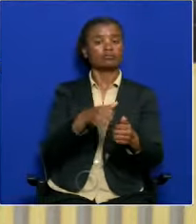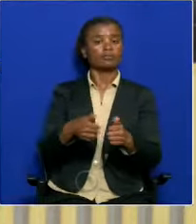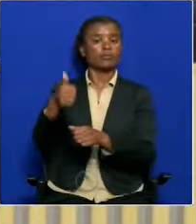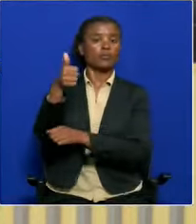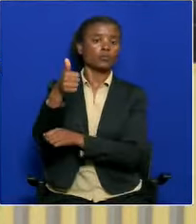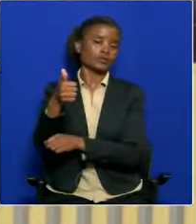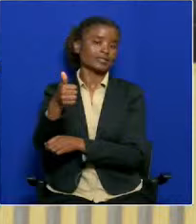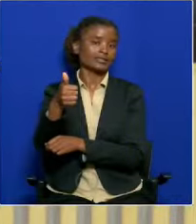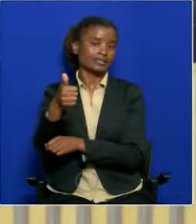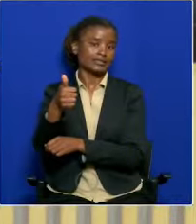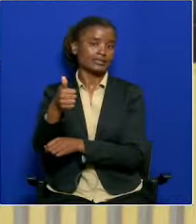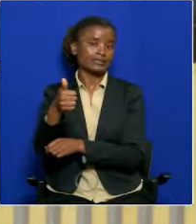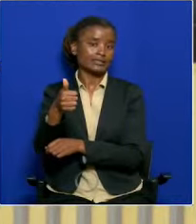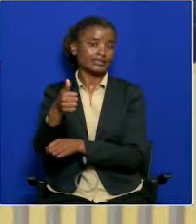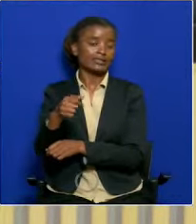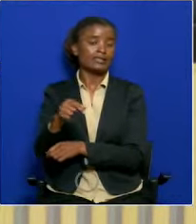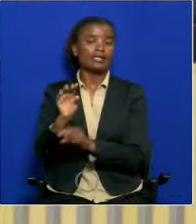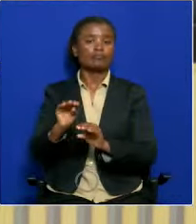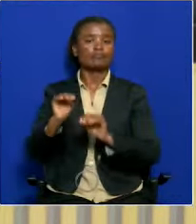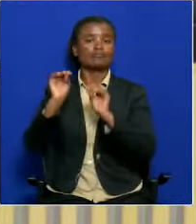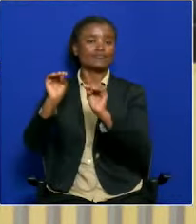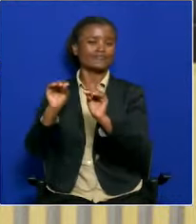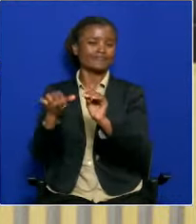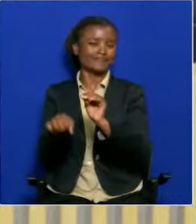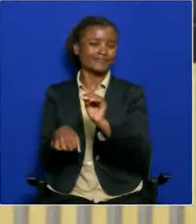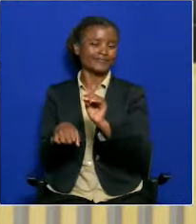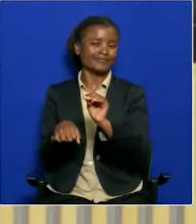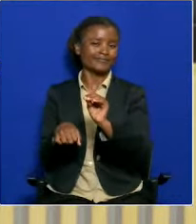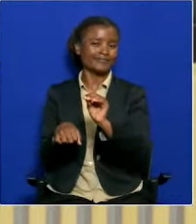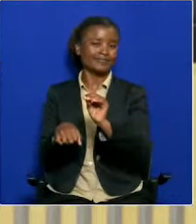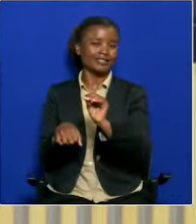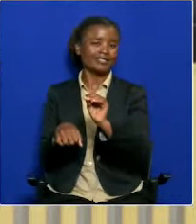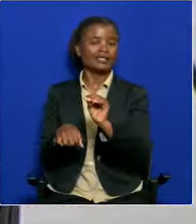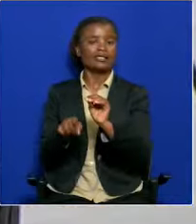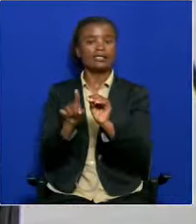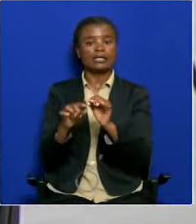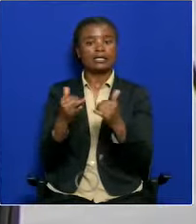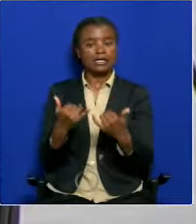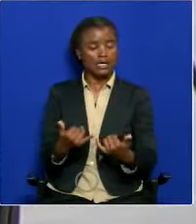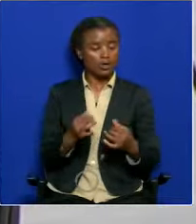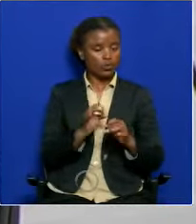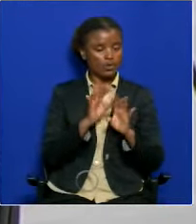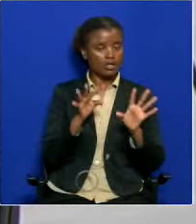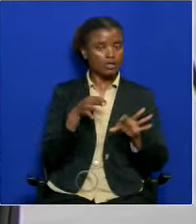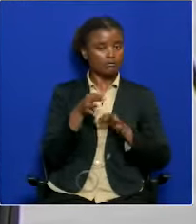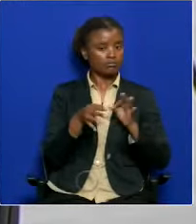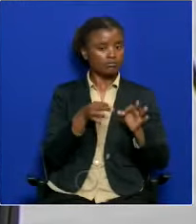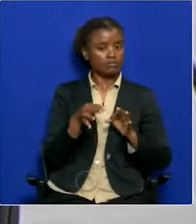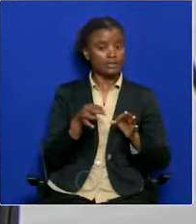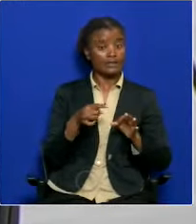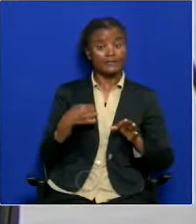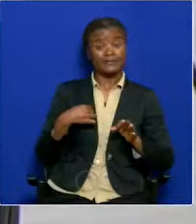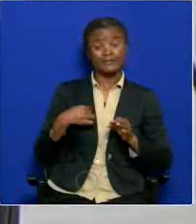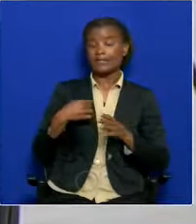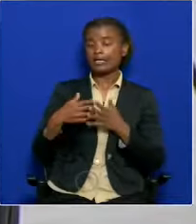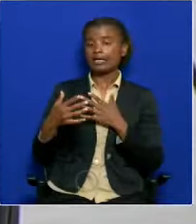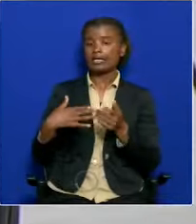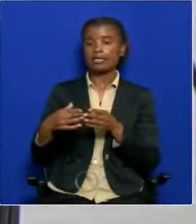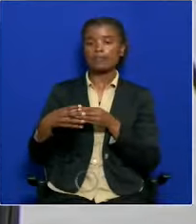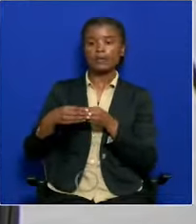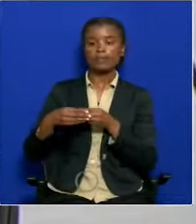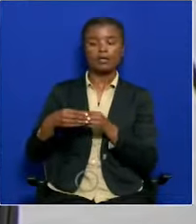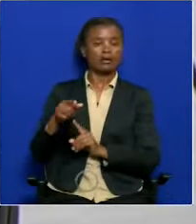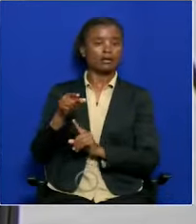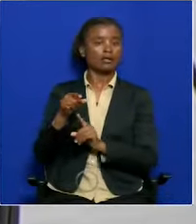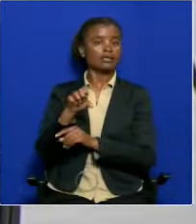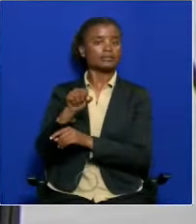to state clearly that I do not begrudge any member of South African's police service